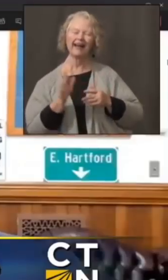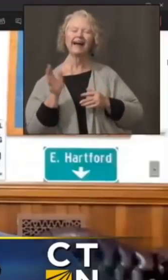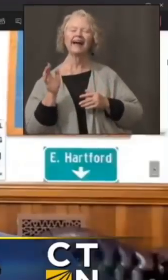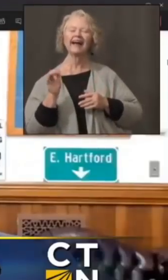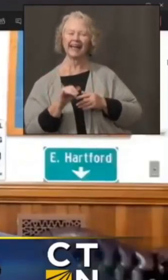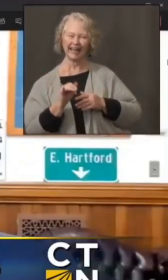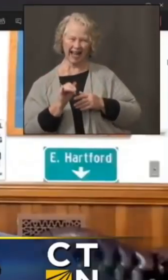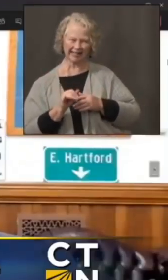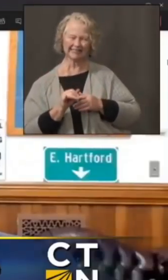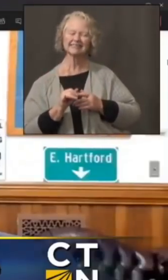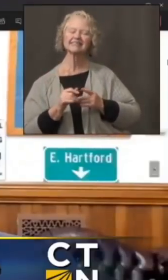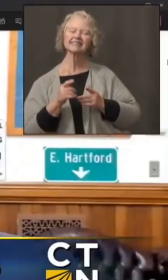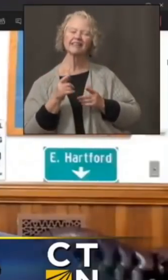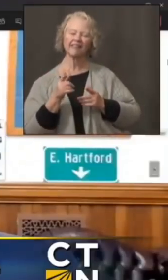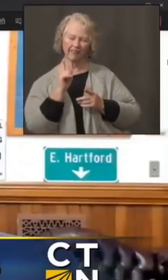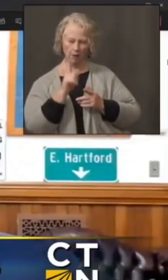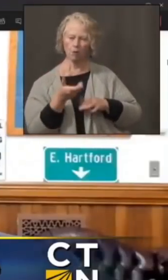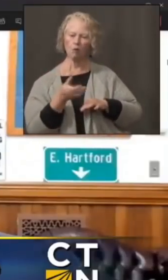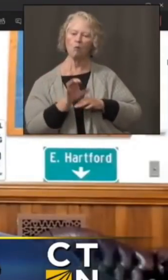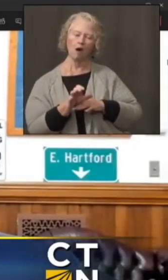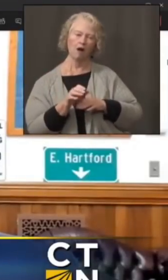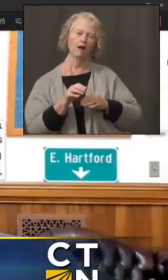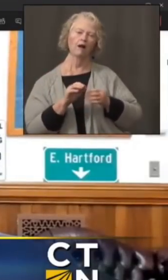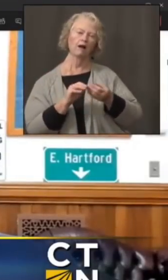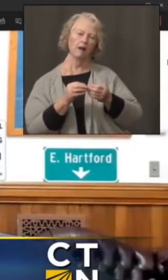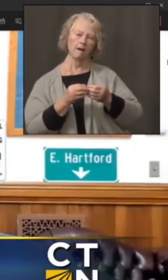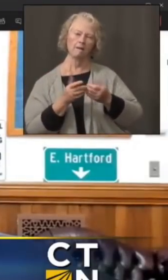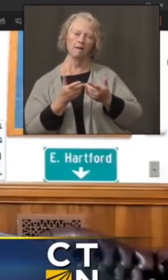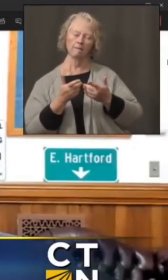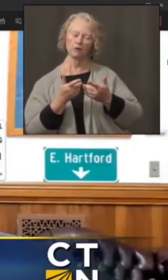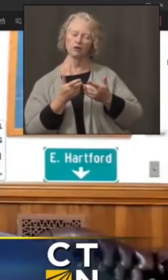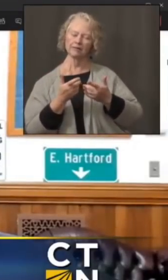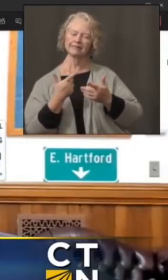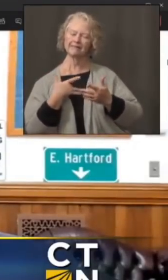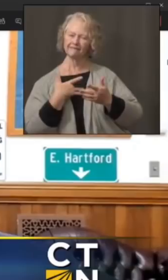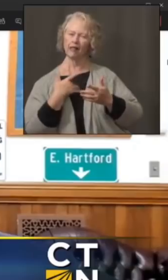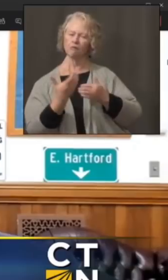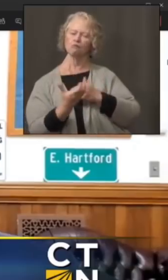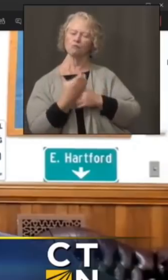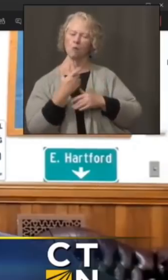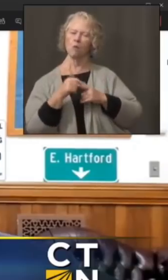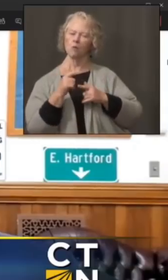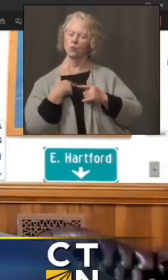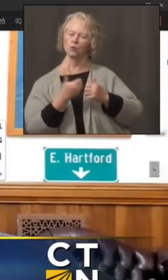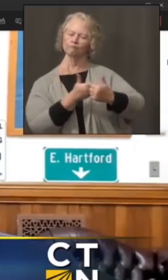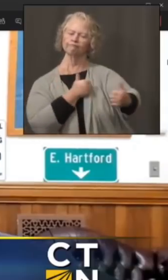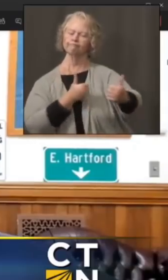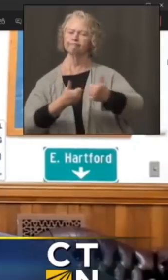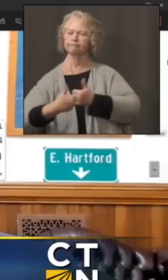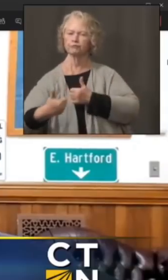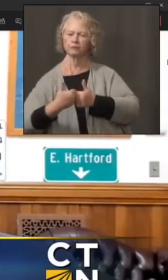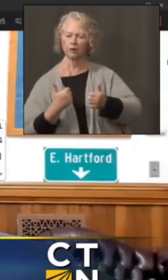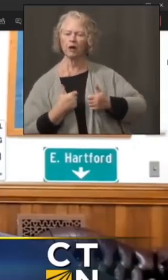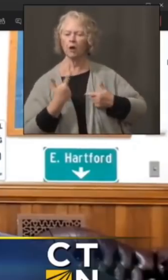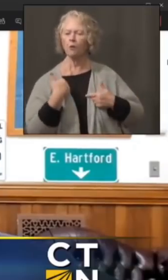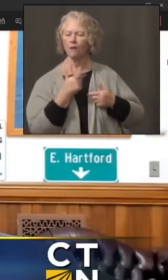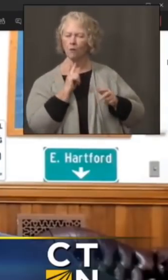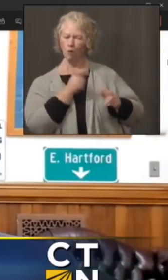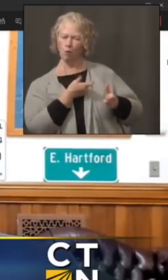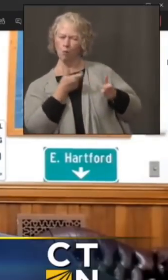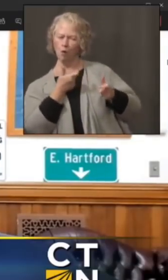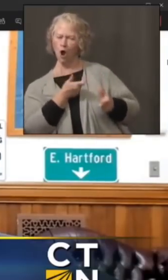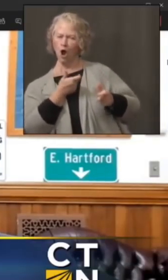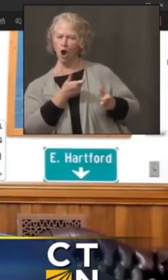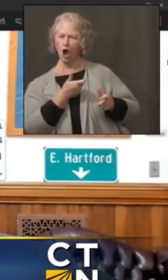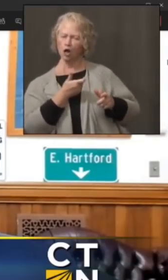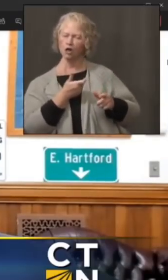distancing and such involved. I think as the numbers continue to move in the state, we're going to be watching very closely as it deals with